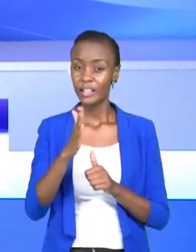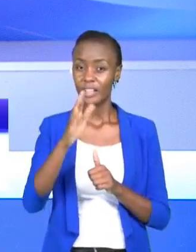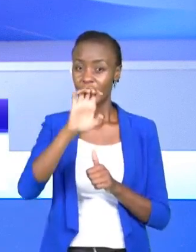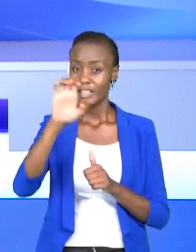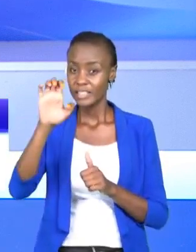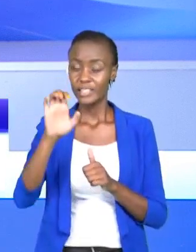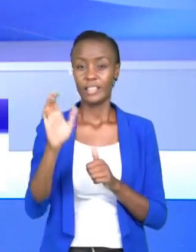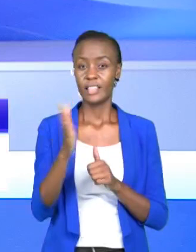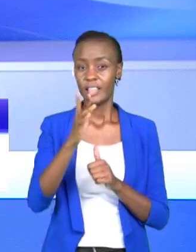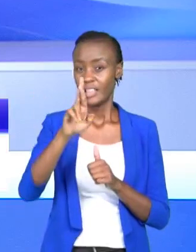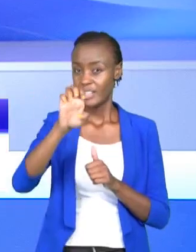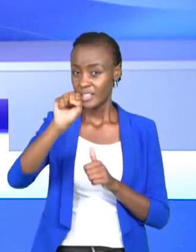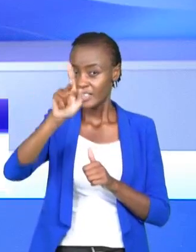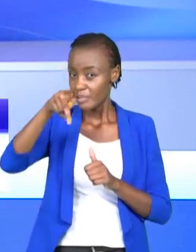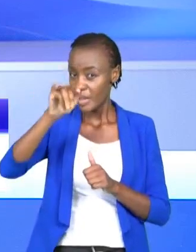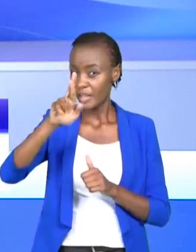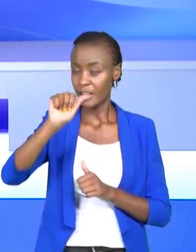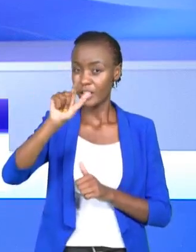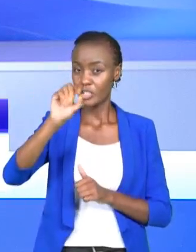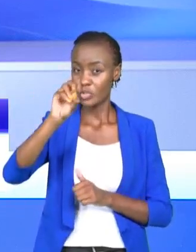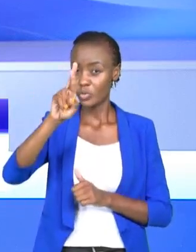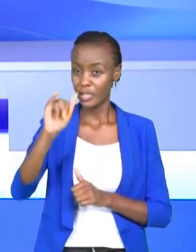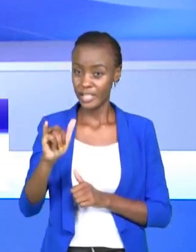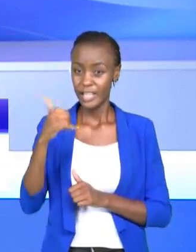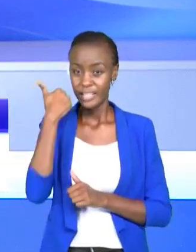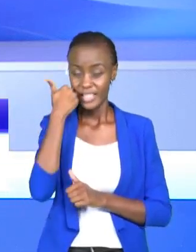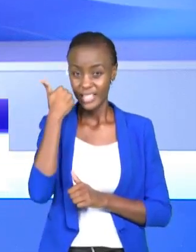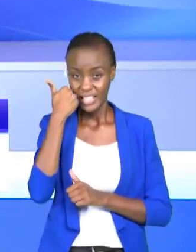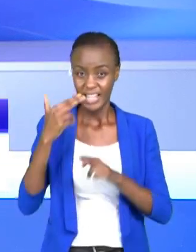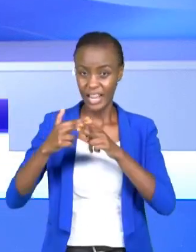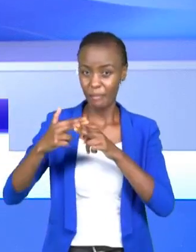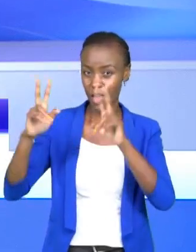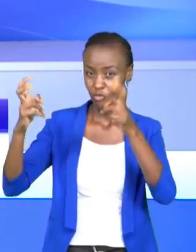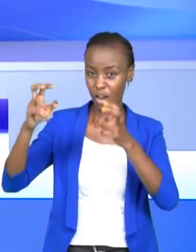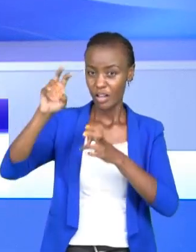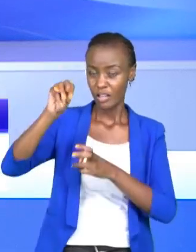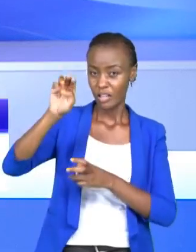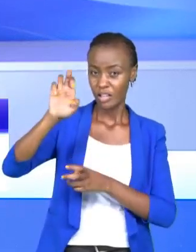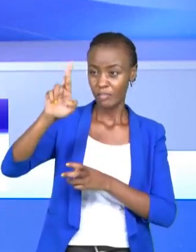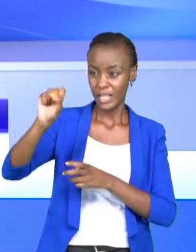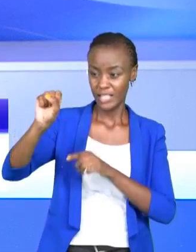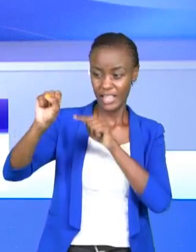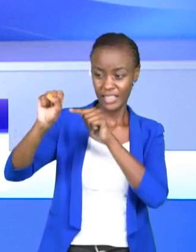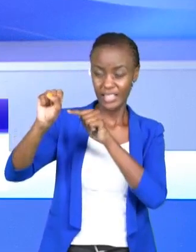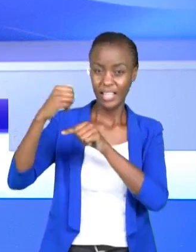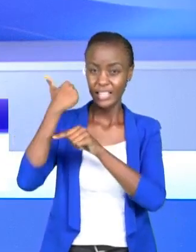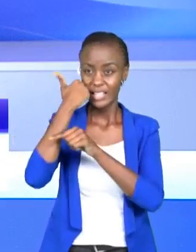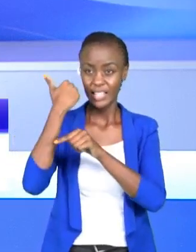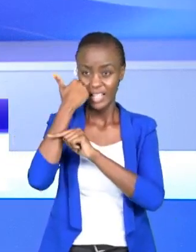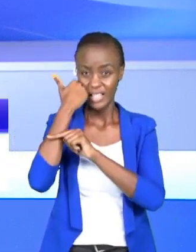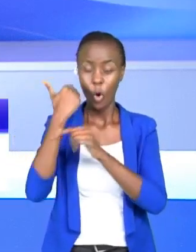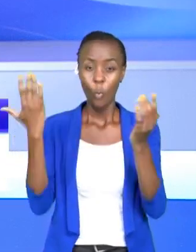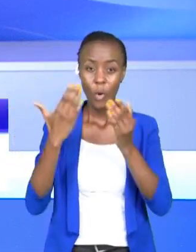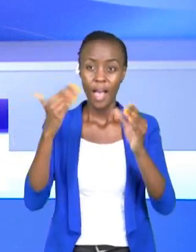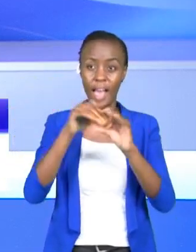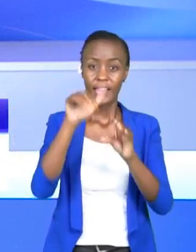in arid and semi-arid areas of Kenya with symptoms same as that of COVID-19. This disease has adversely affected camels